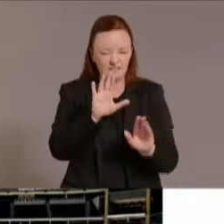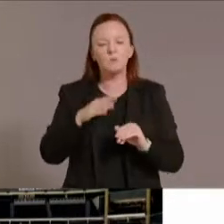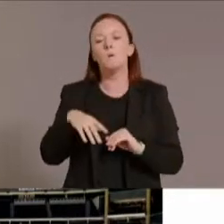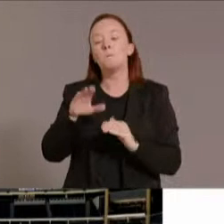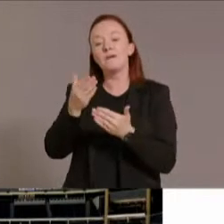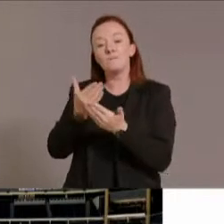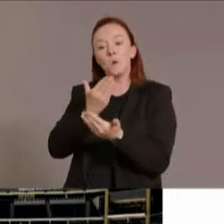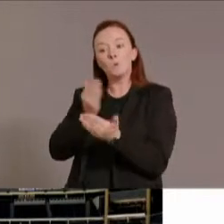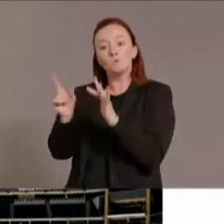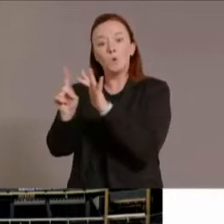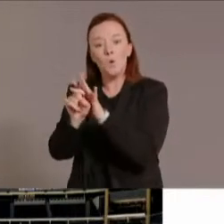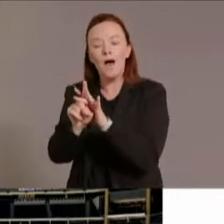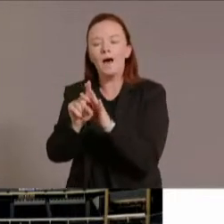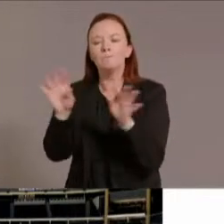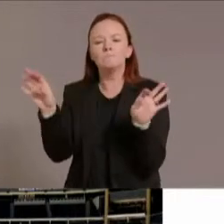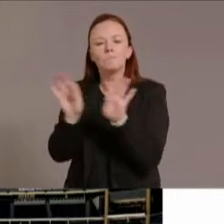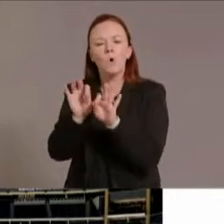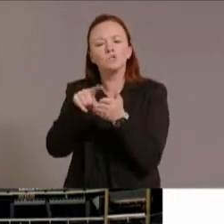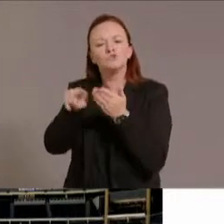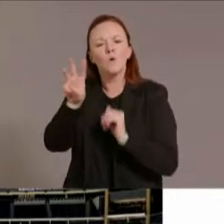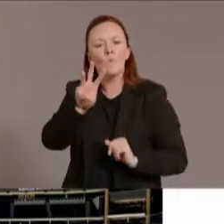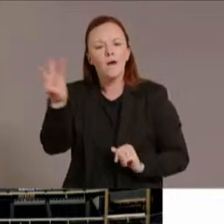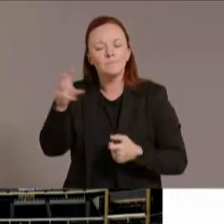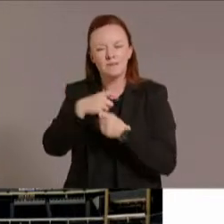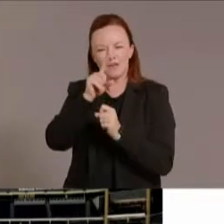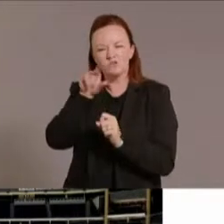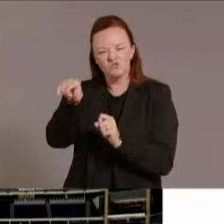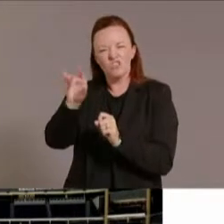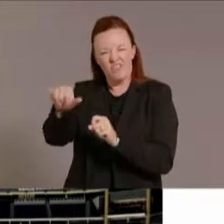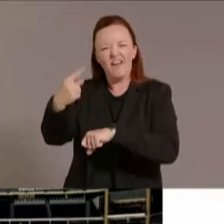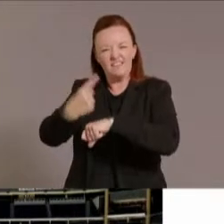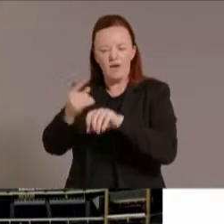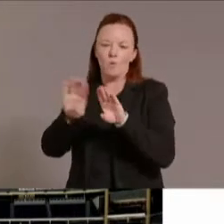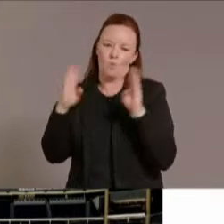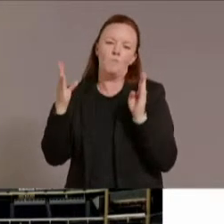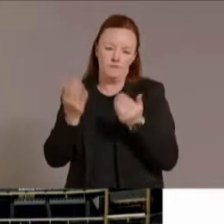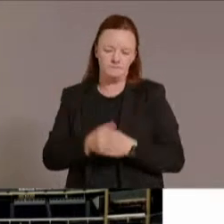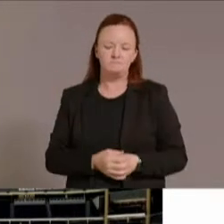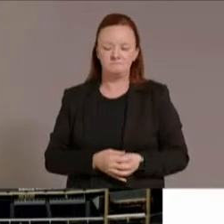sure that the arena is open on that day.